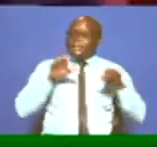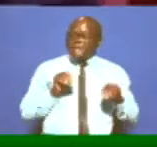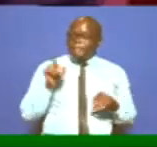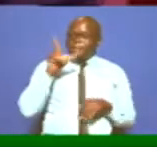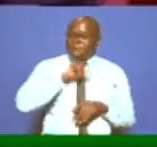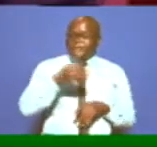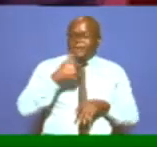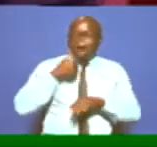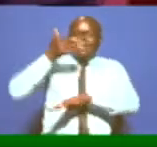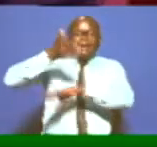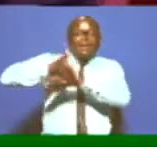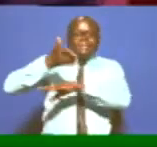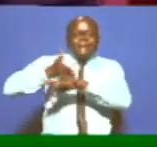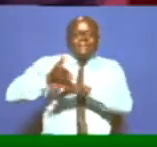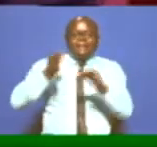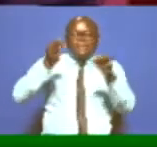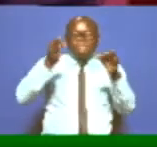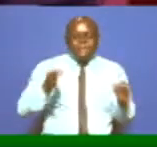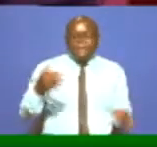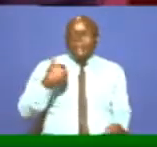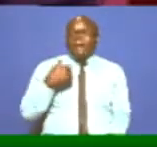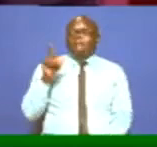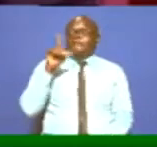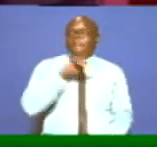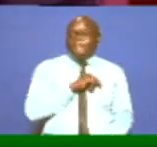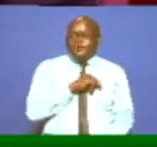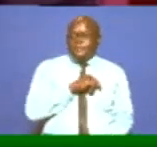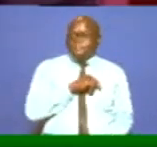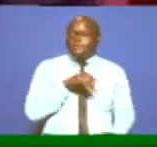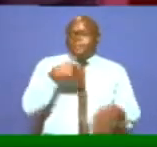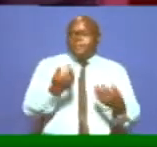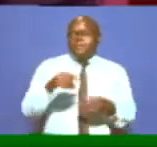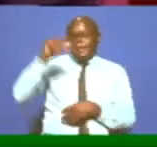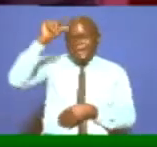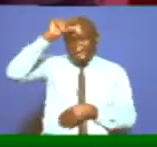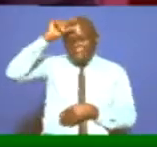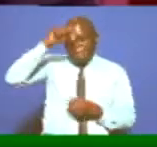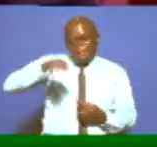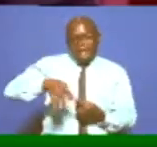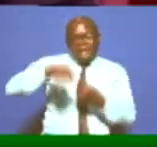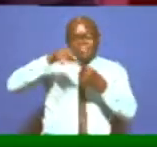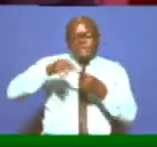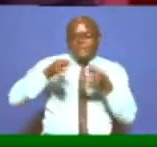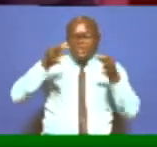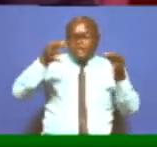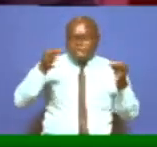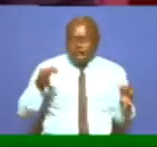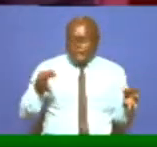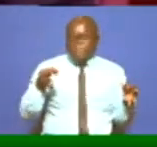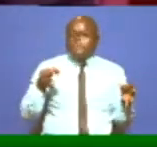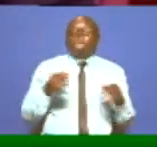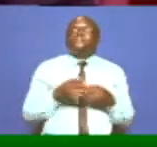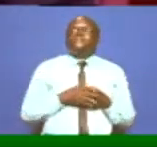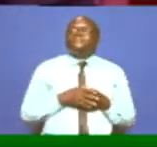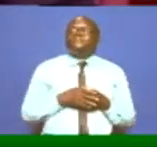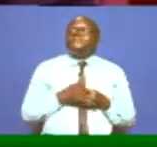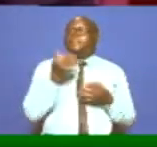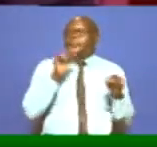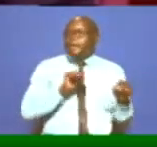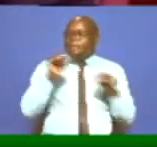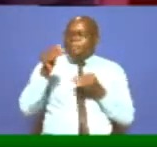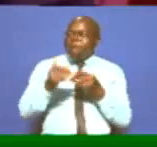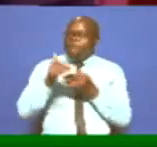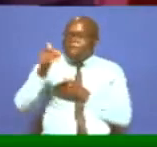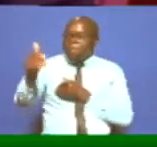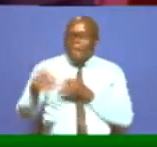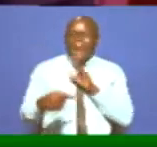cartels in Treasury or in government, especially Treasury. You should actually move forward, actually, and name